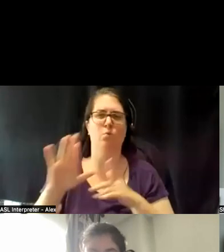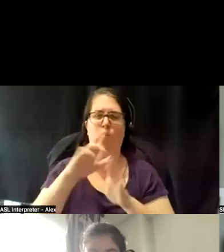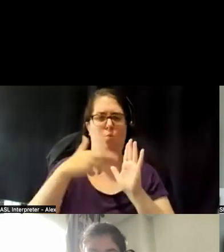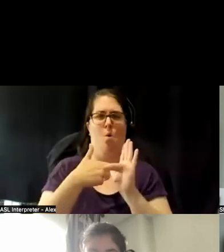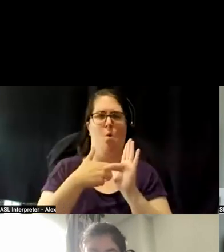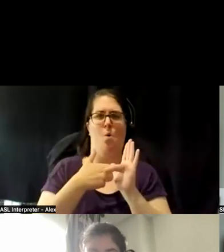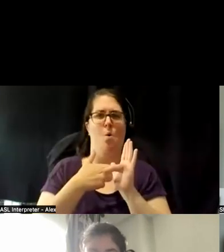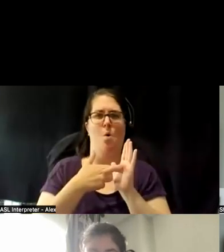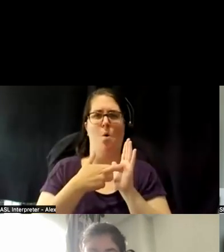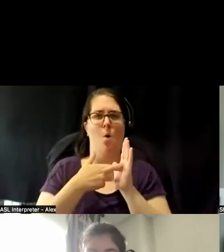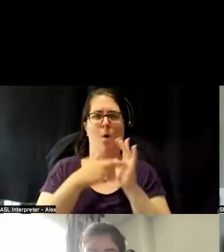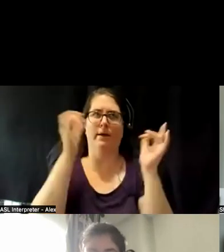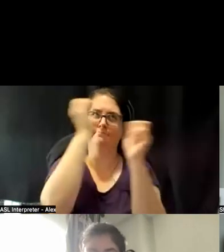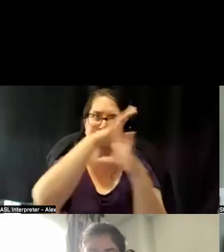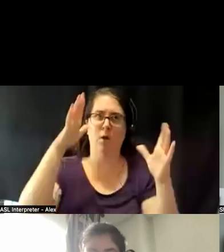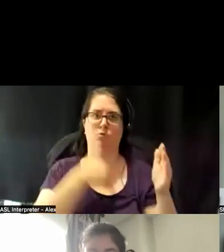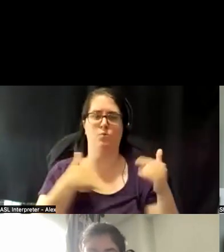in manifesting the Toronto we want.